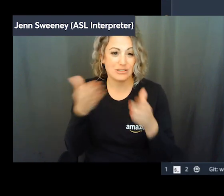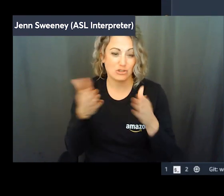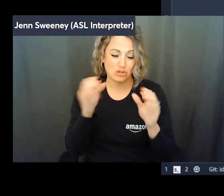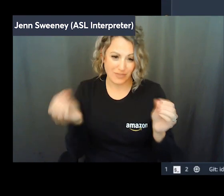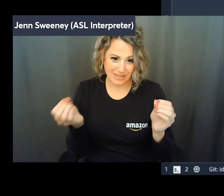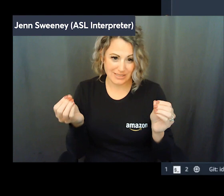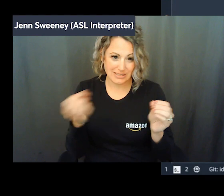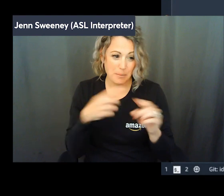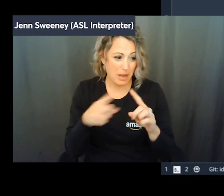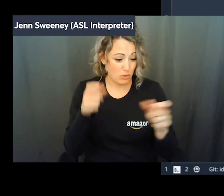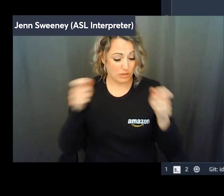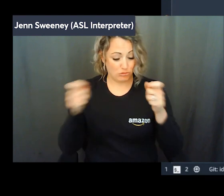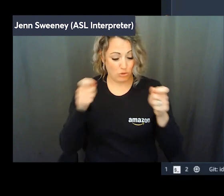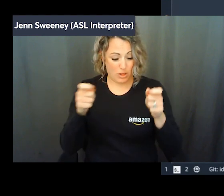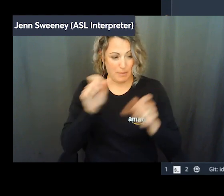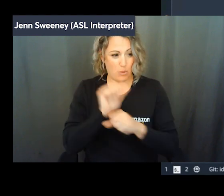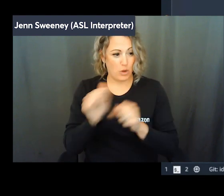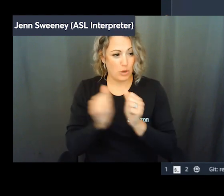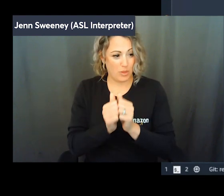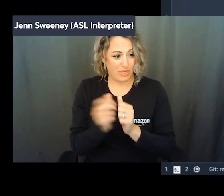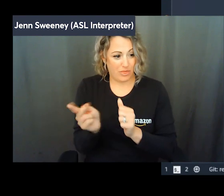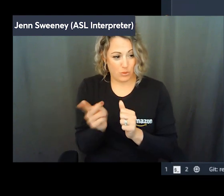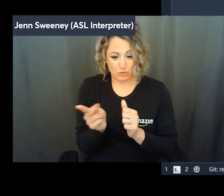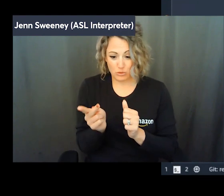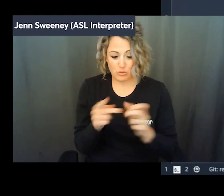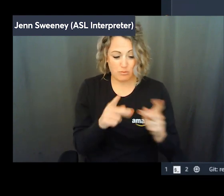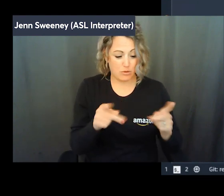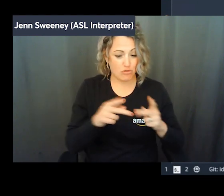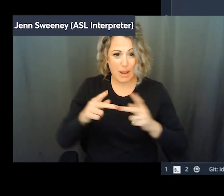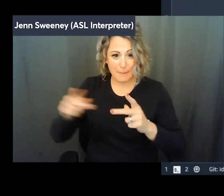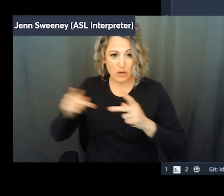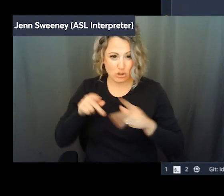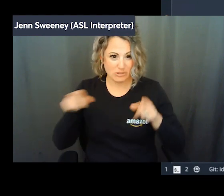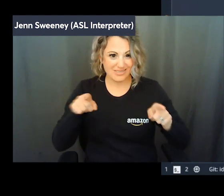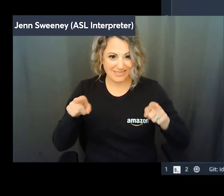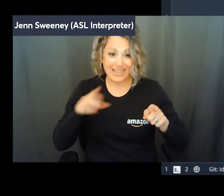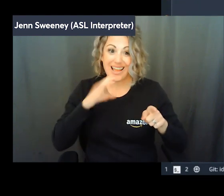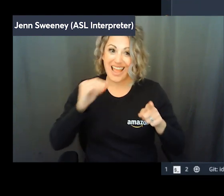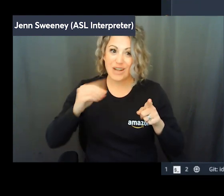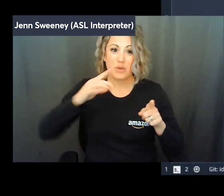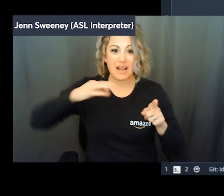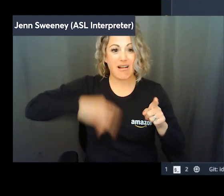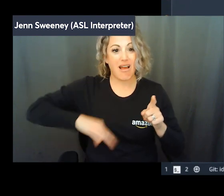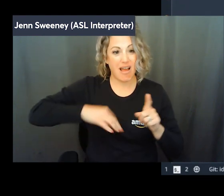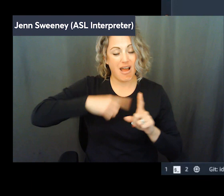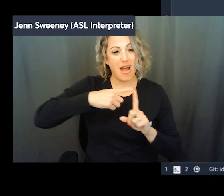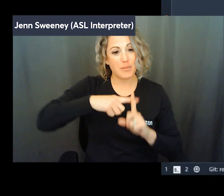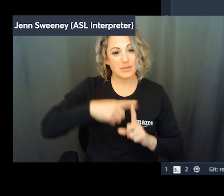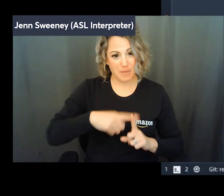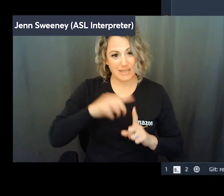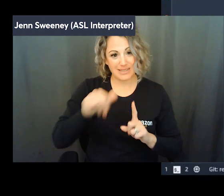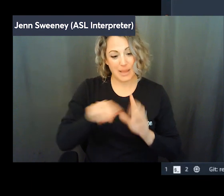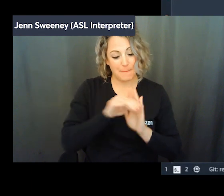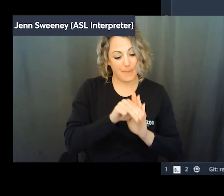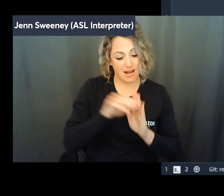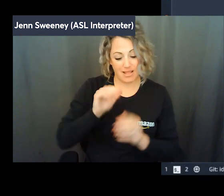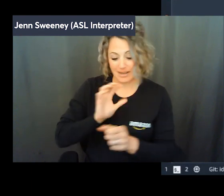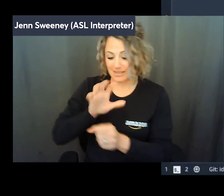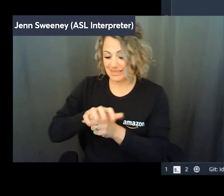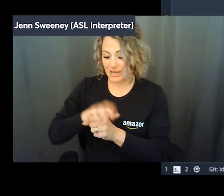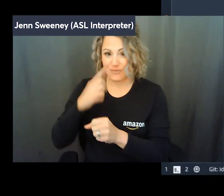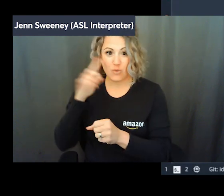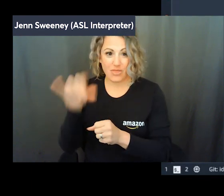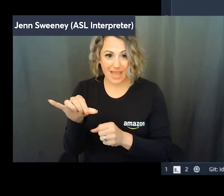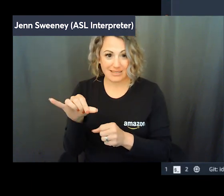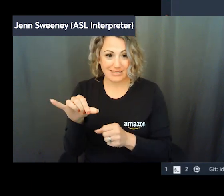it by working with these two parameters here. And more importantly, you can optimize your own model and container to also deal with that. So